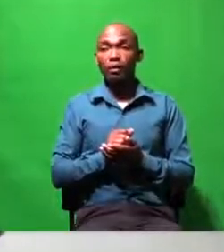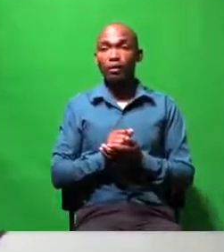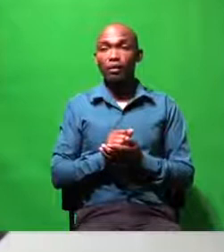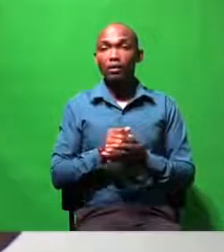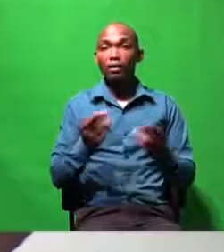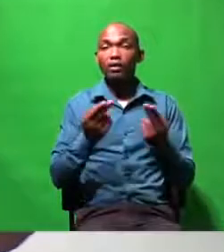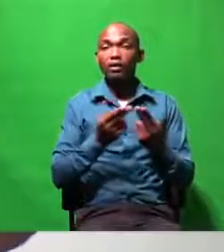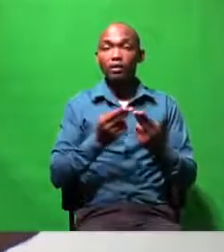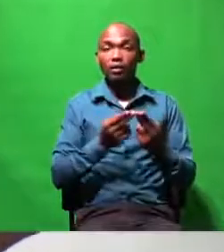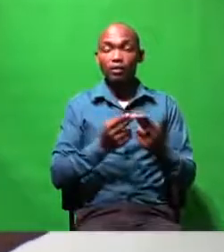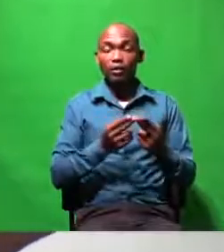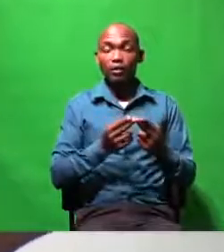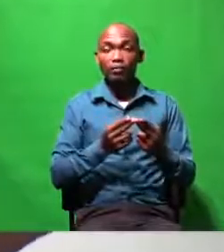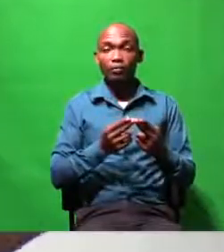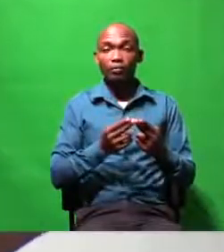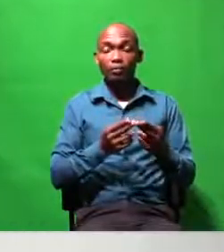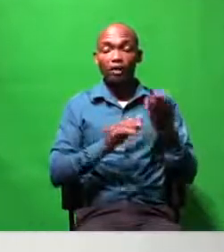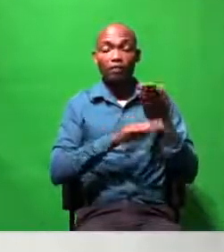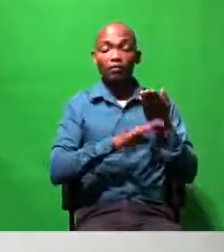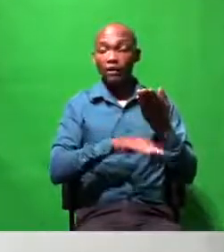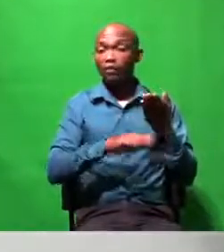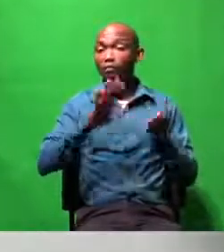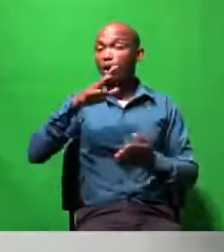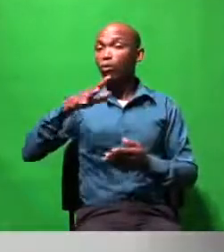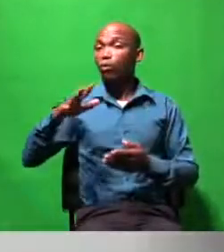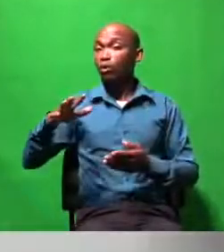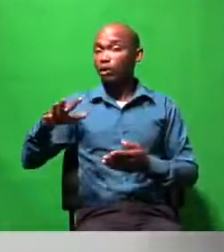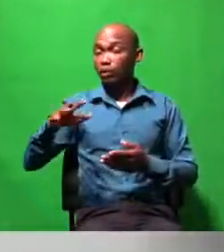by water fall